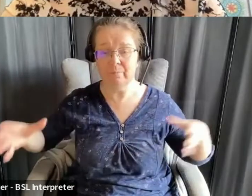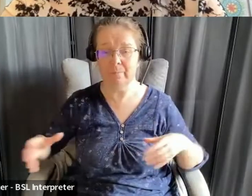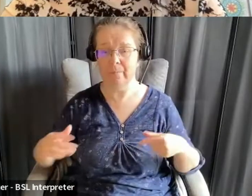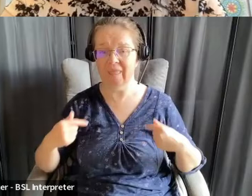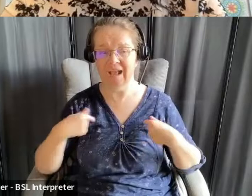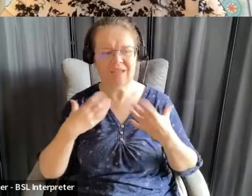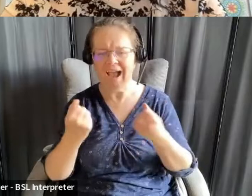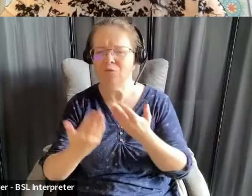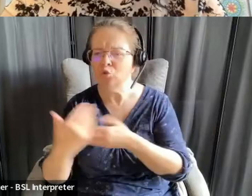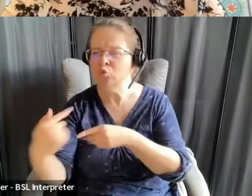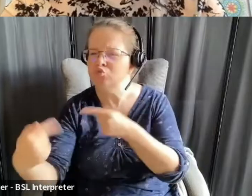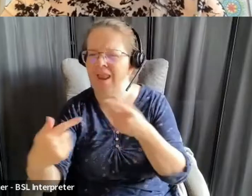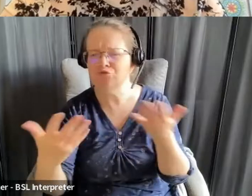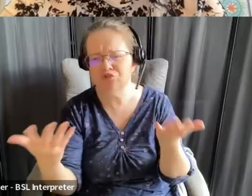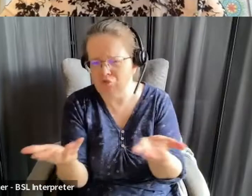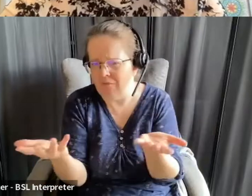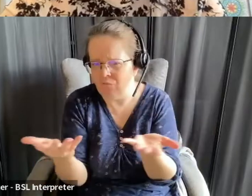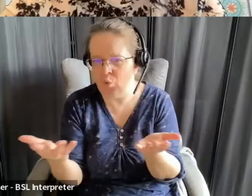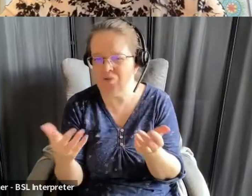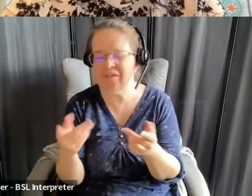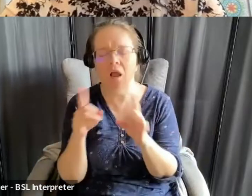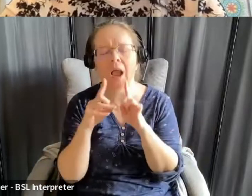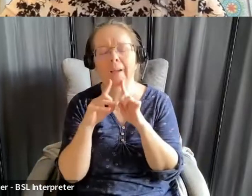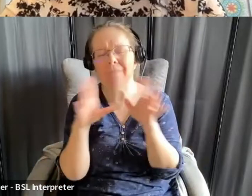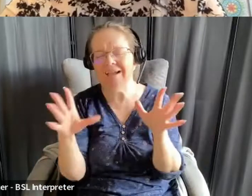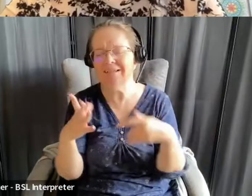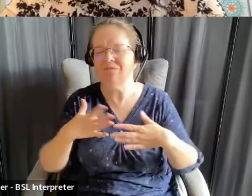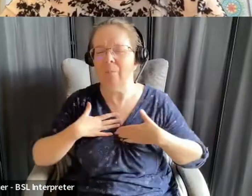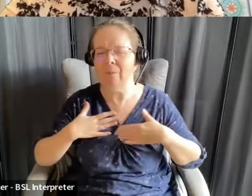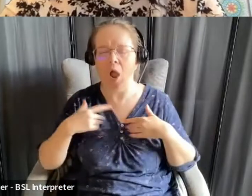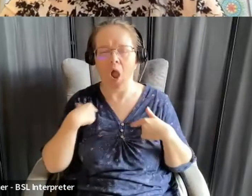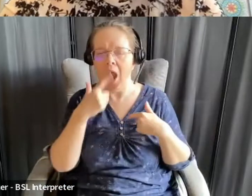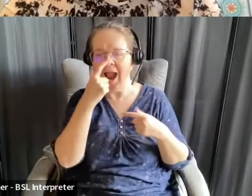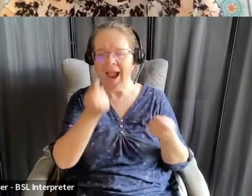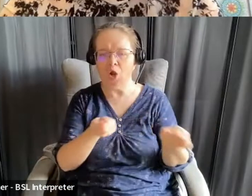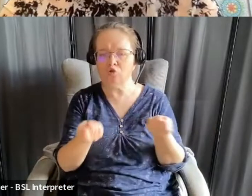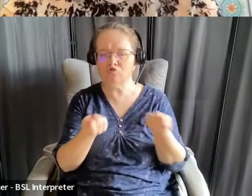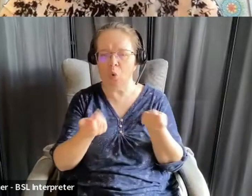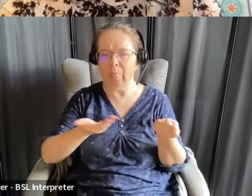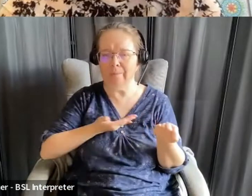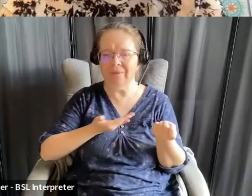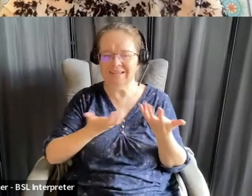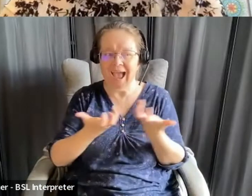new challenges, but it's so amazing for me that I can control a business how